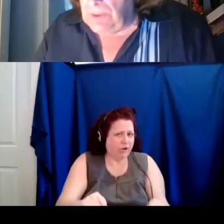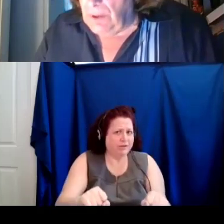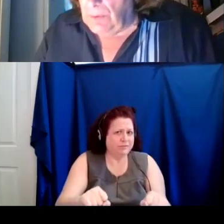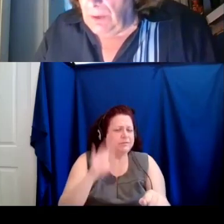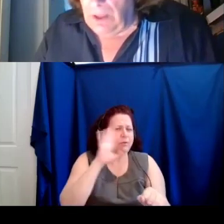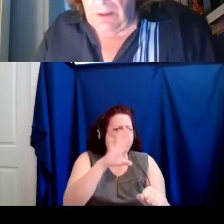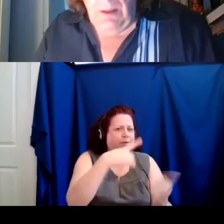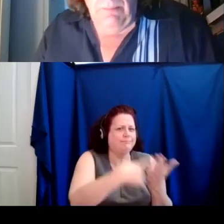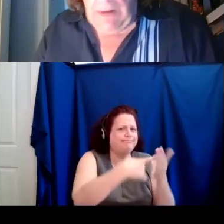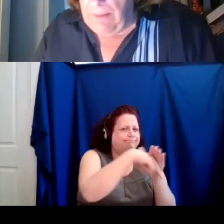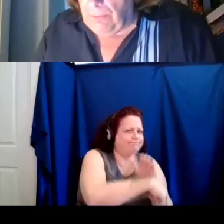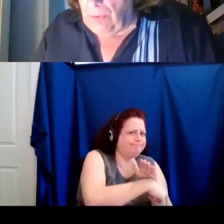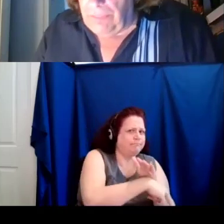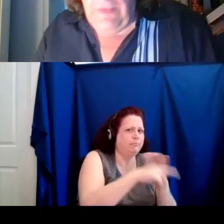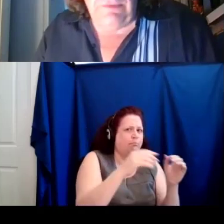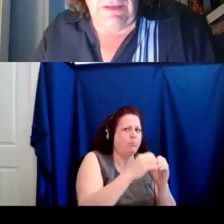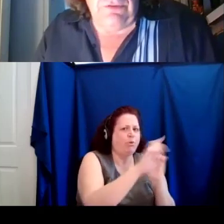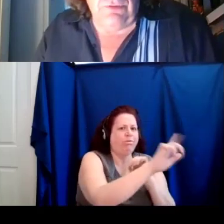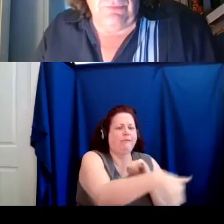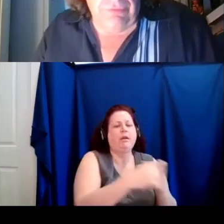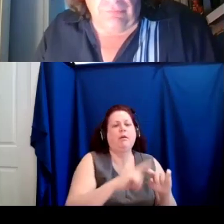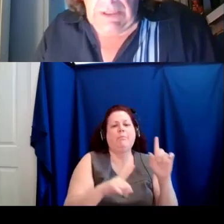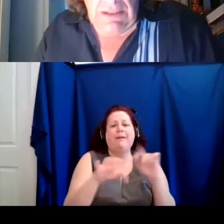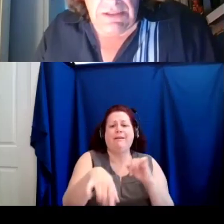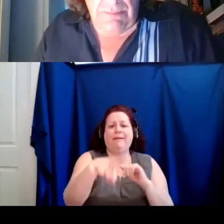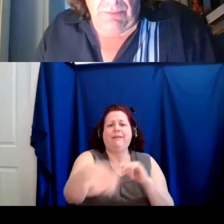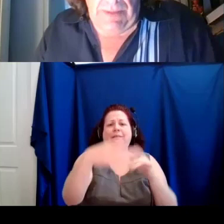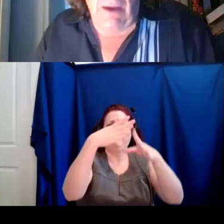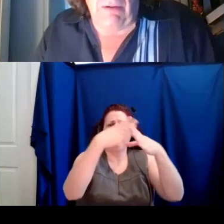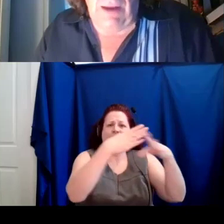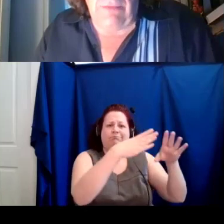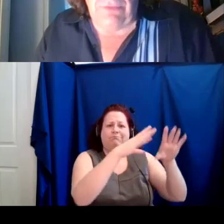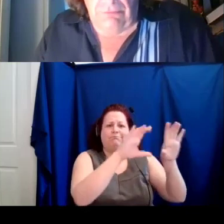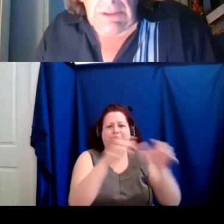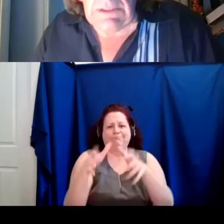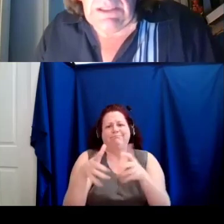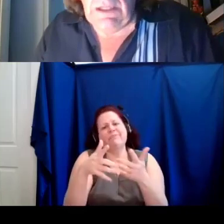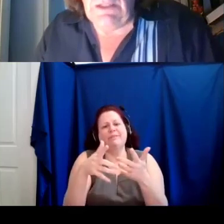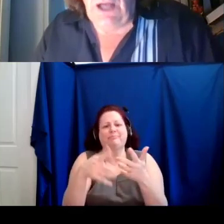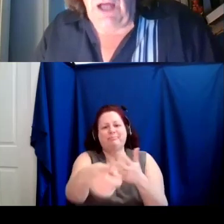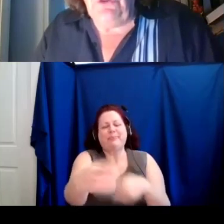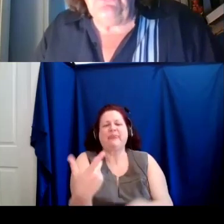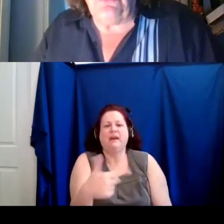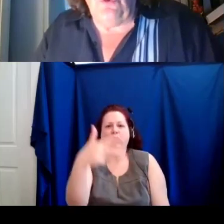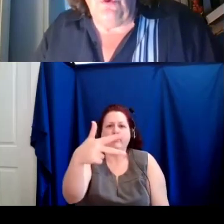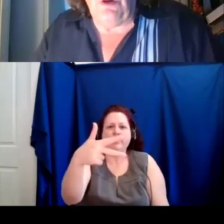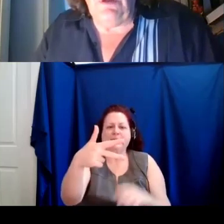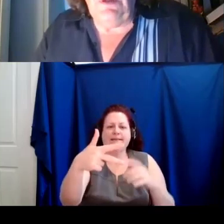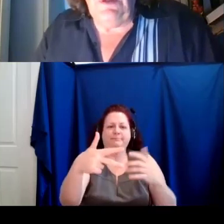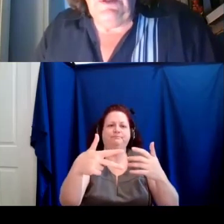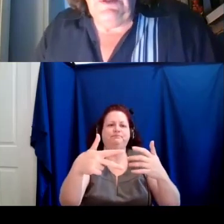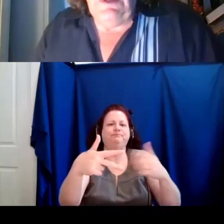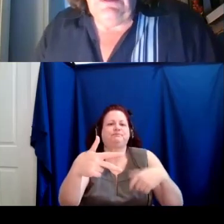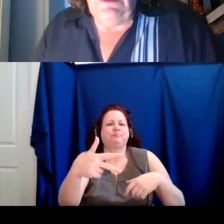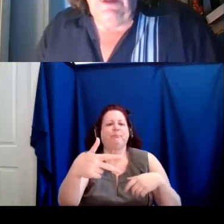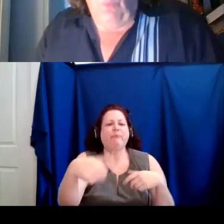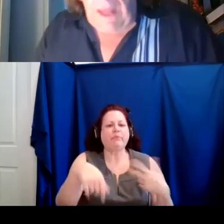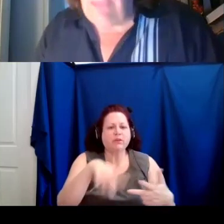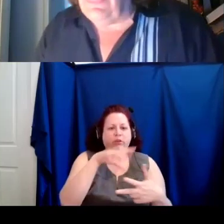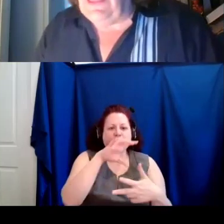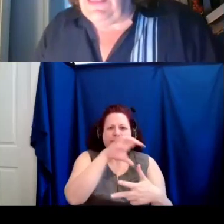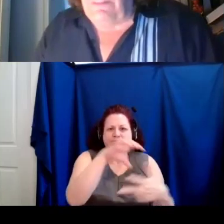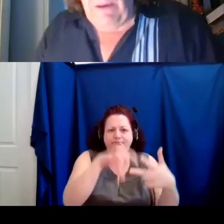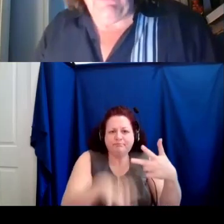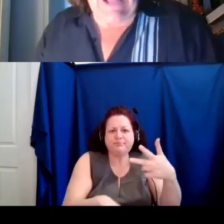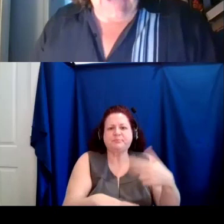that as we go along. But I broke this into 3 simple paragraphs to really underscore what